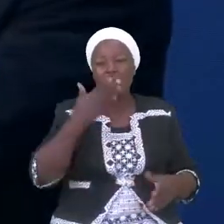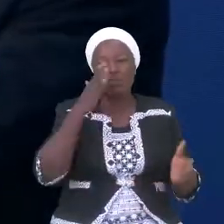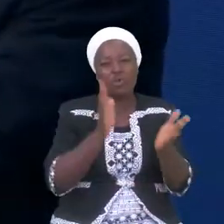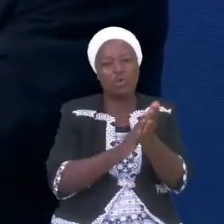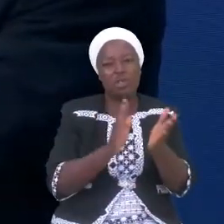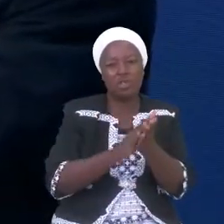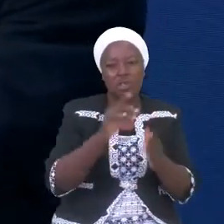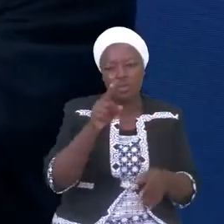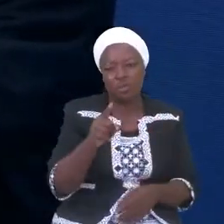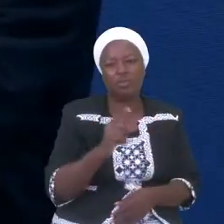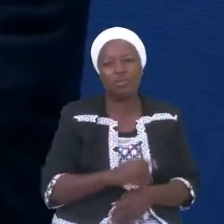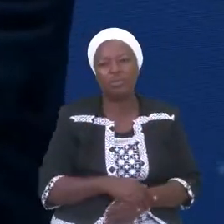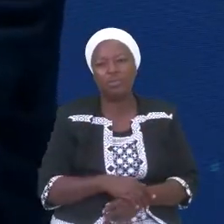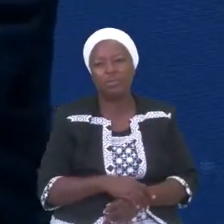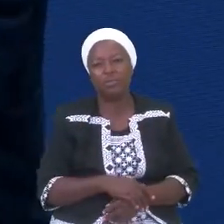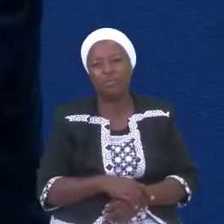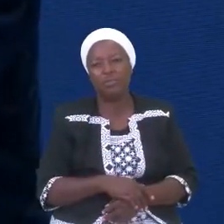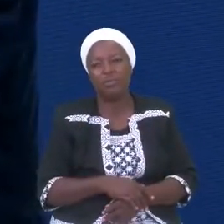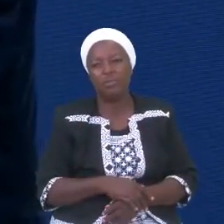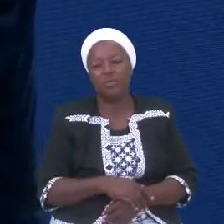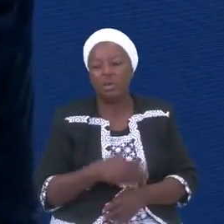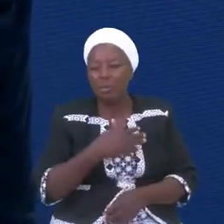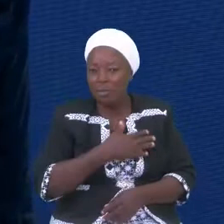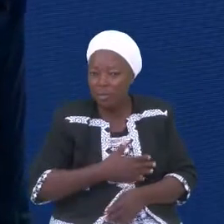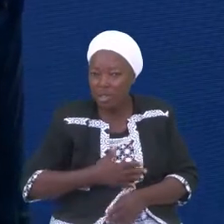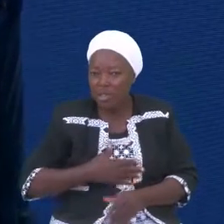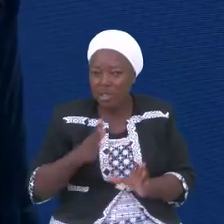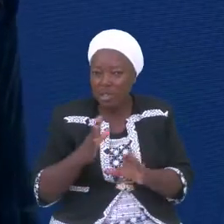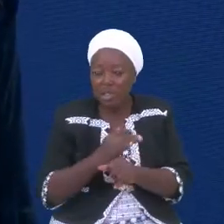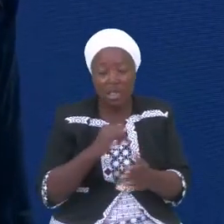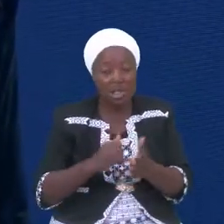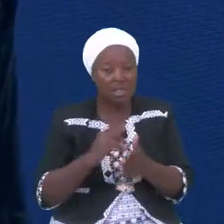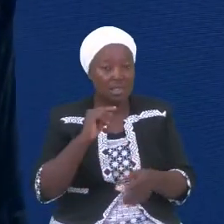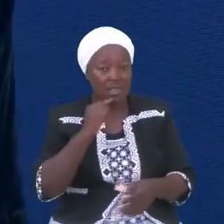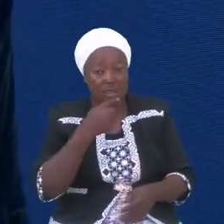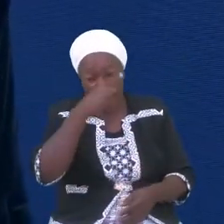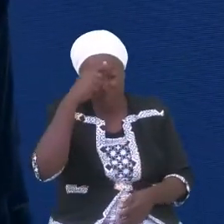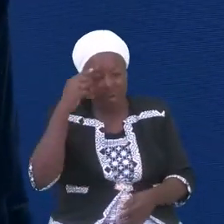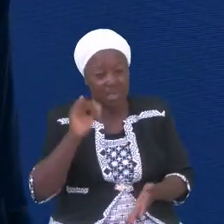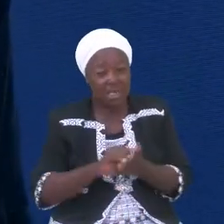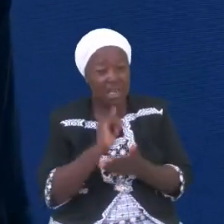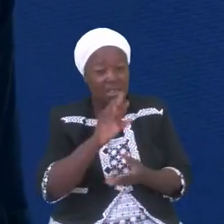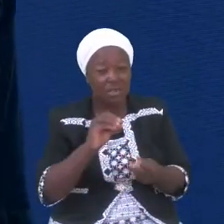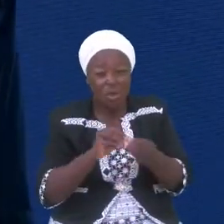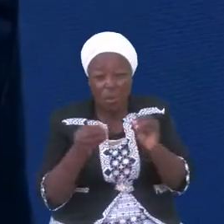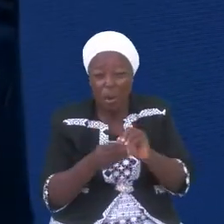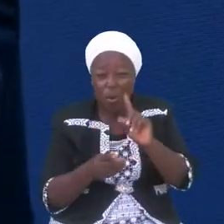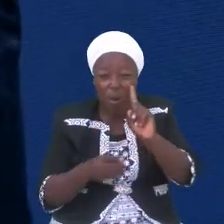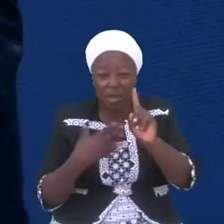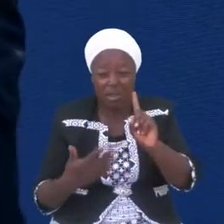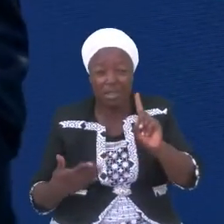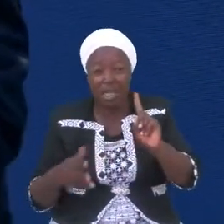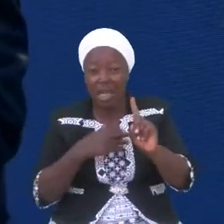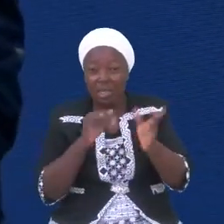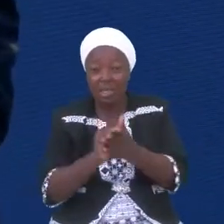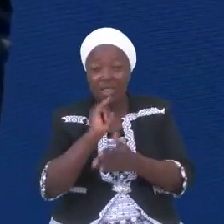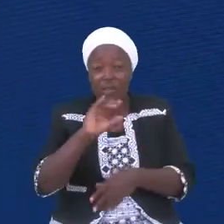Global audience, please get the same thing done.